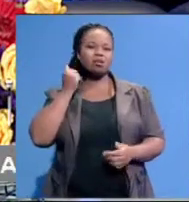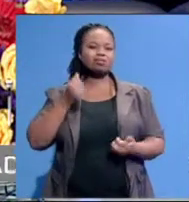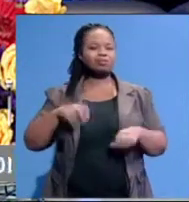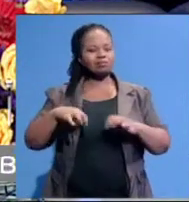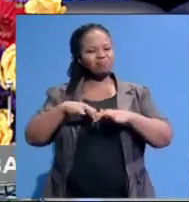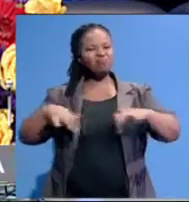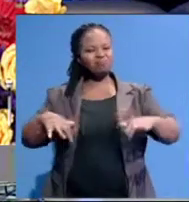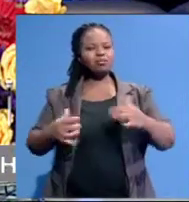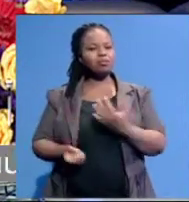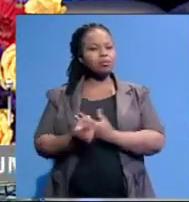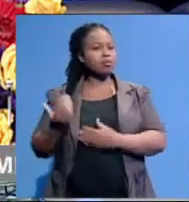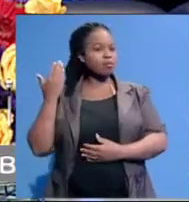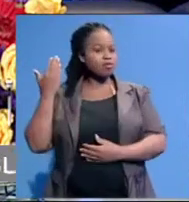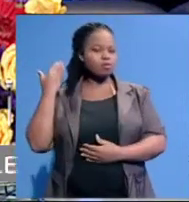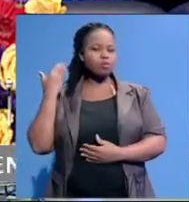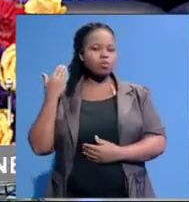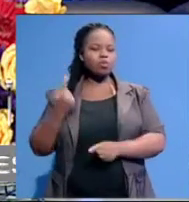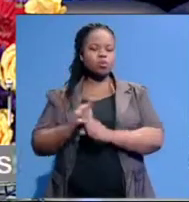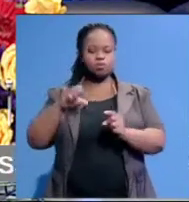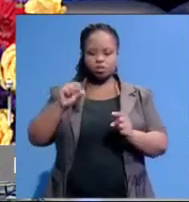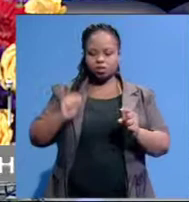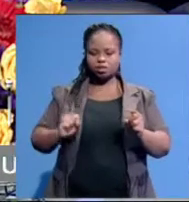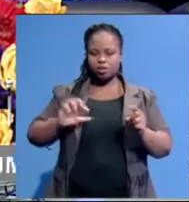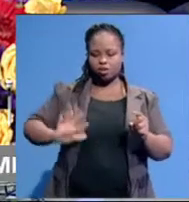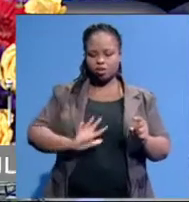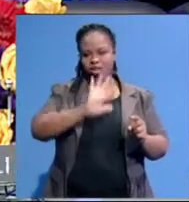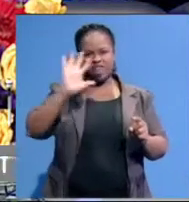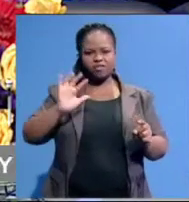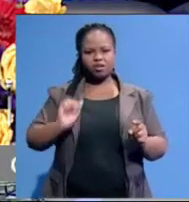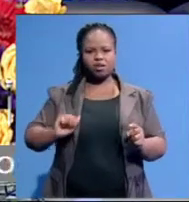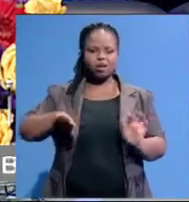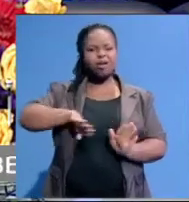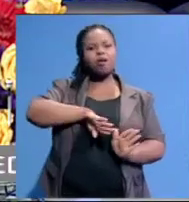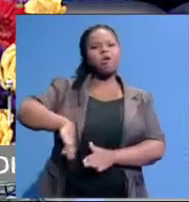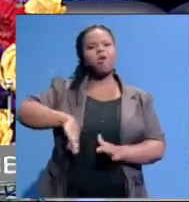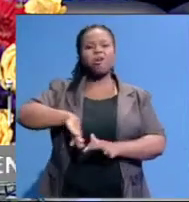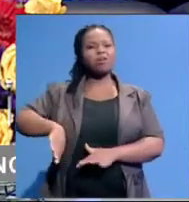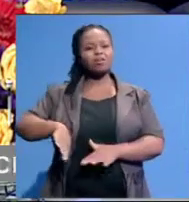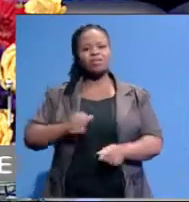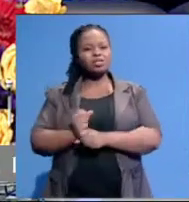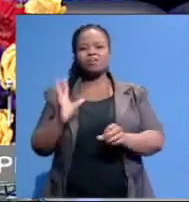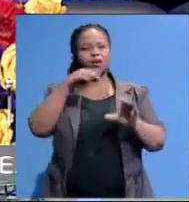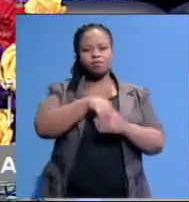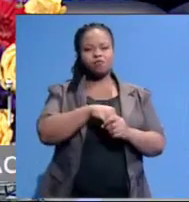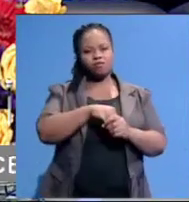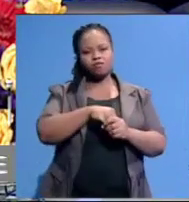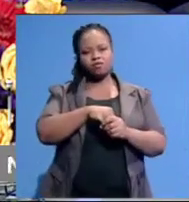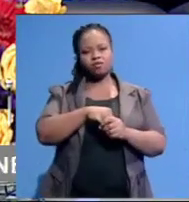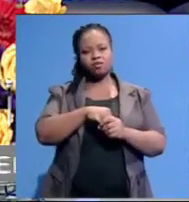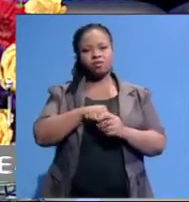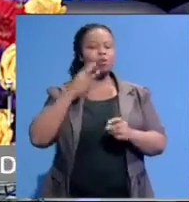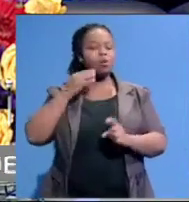machinery to destabilize southern Africa and other parts of the continent through various military